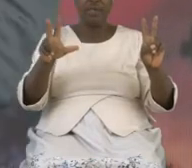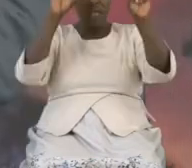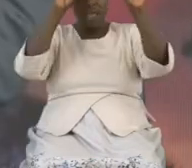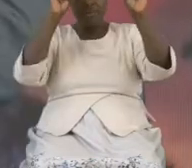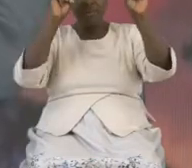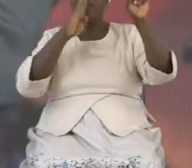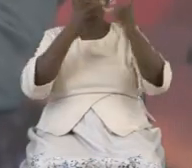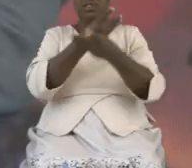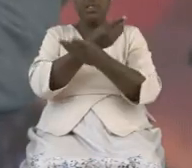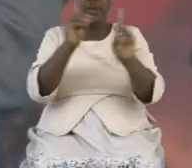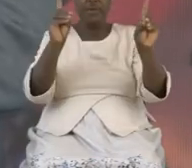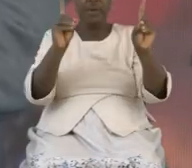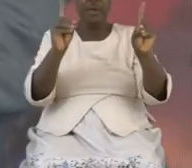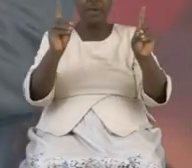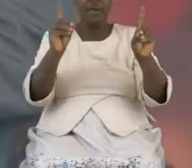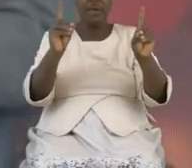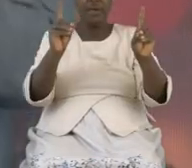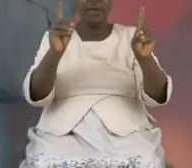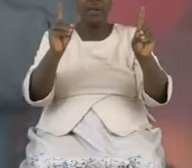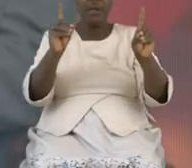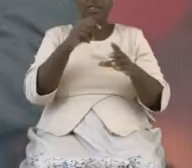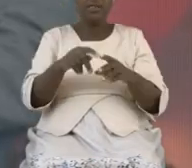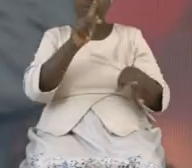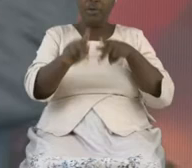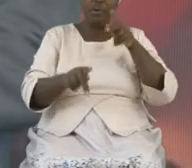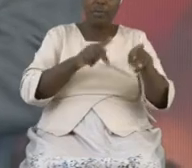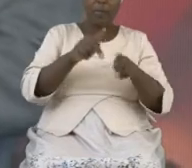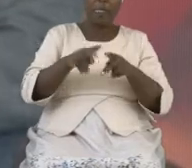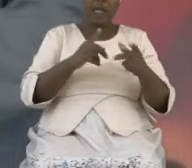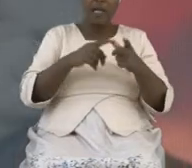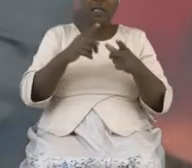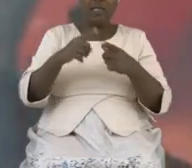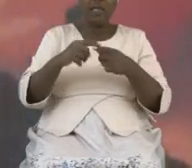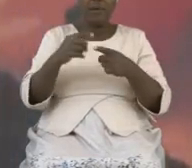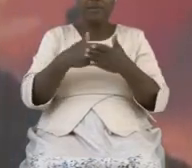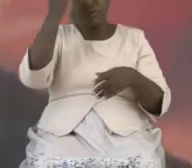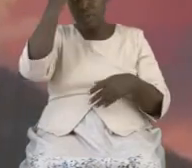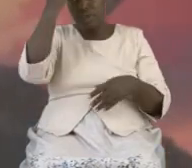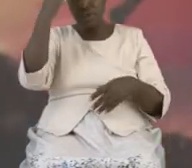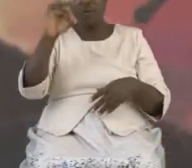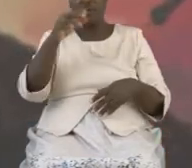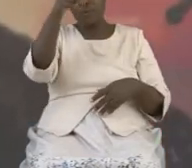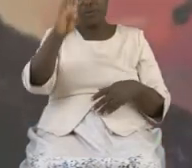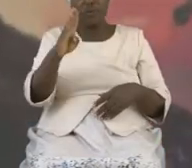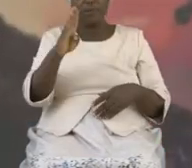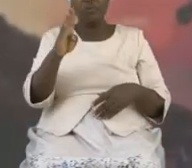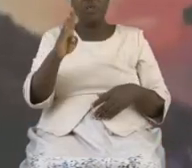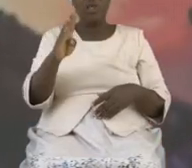determinate counsel and foreknowledge of God, ye have